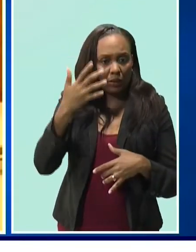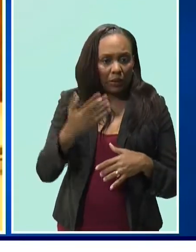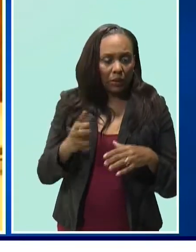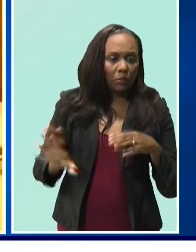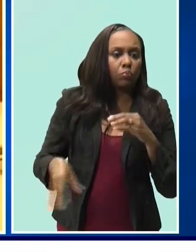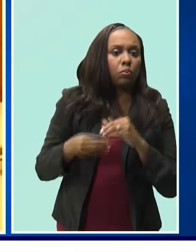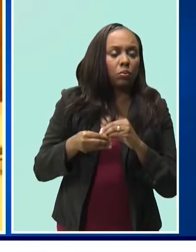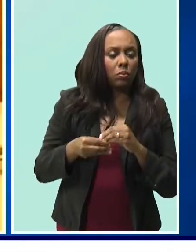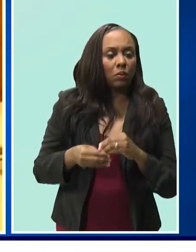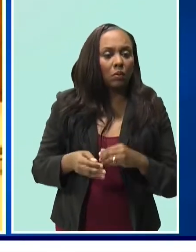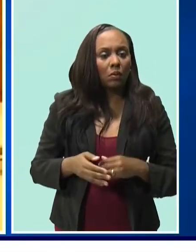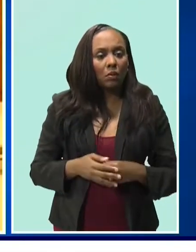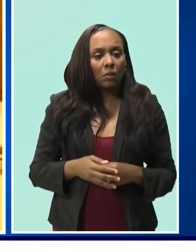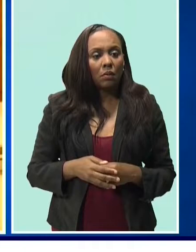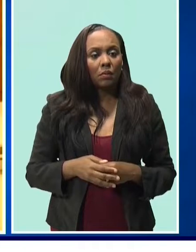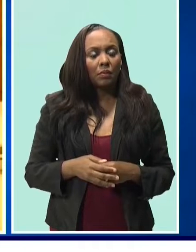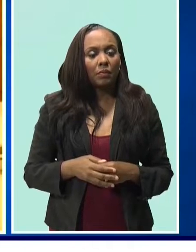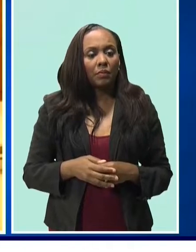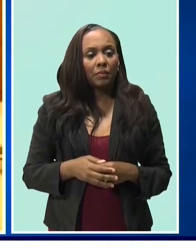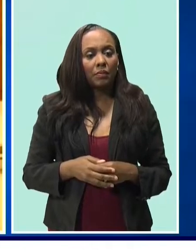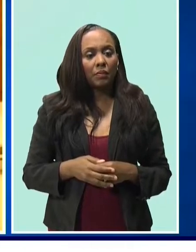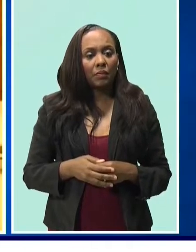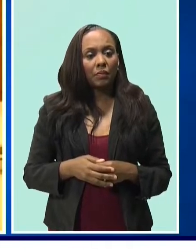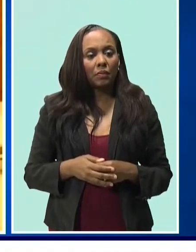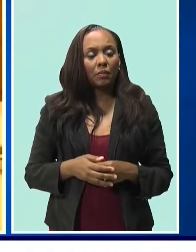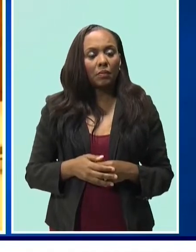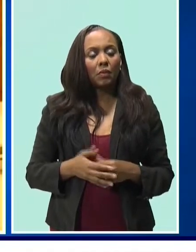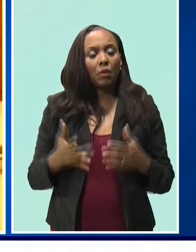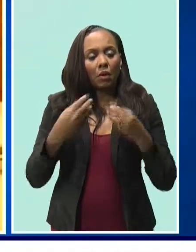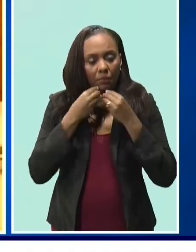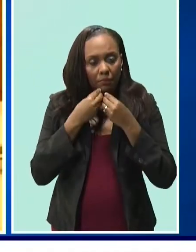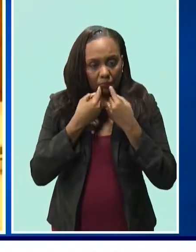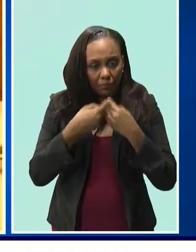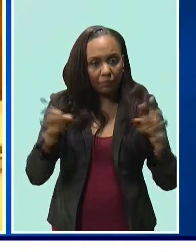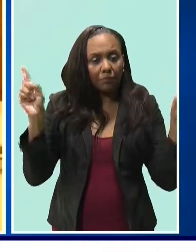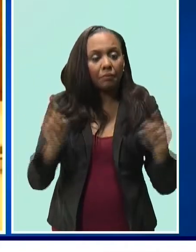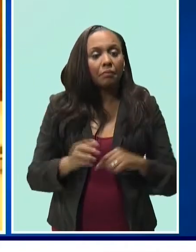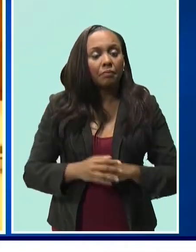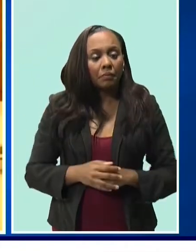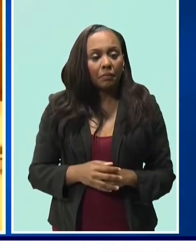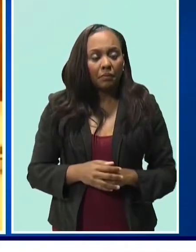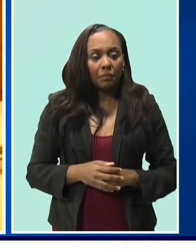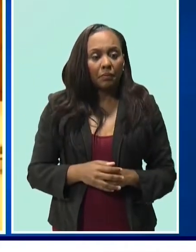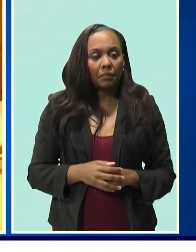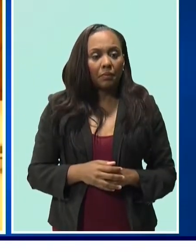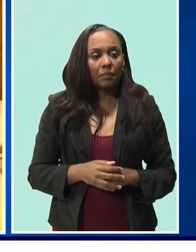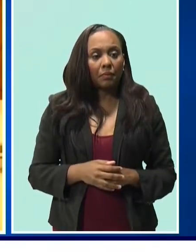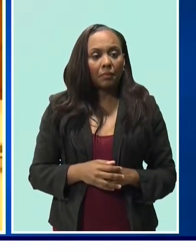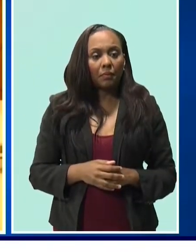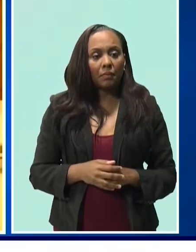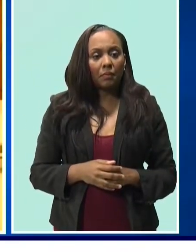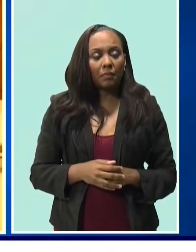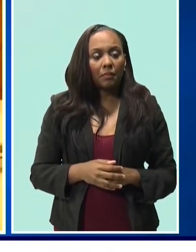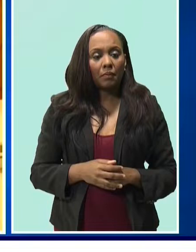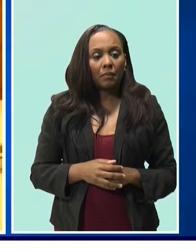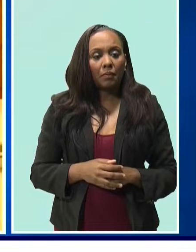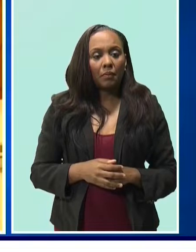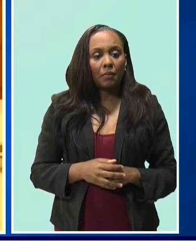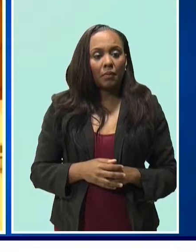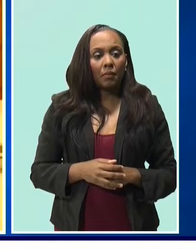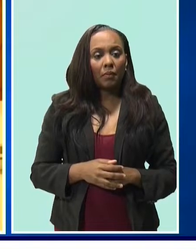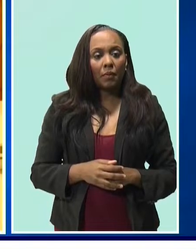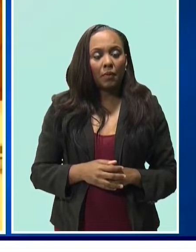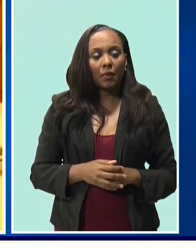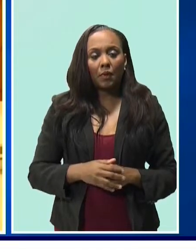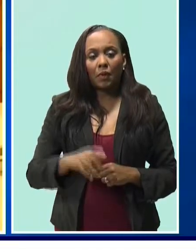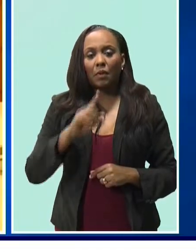So I just would like to inform the population that this is a death that has